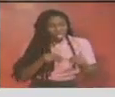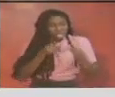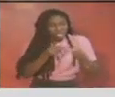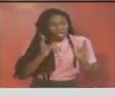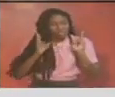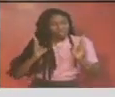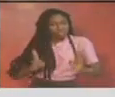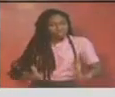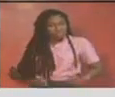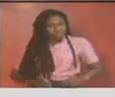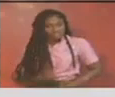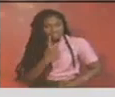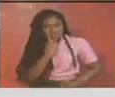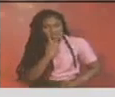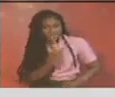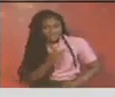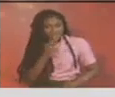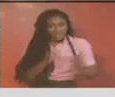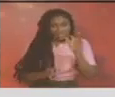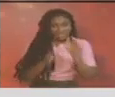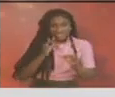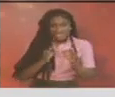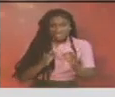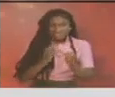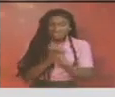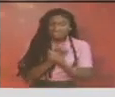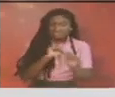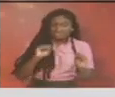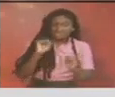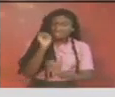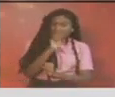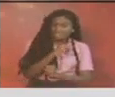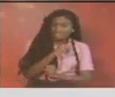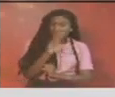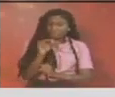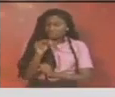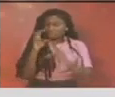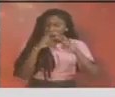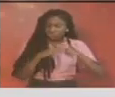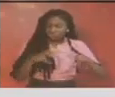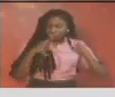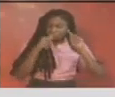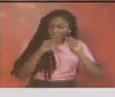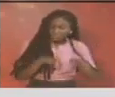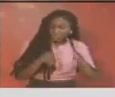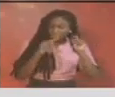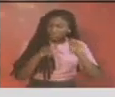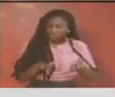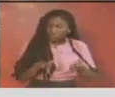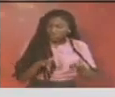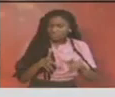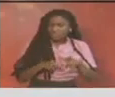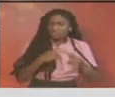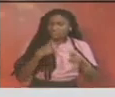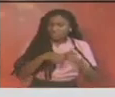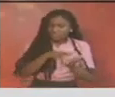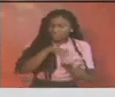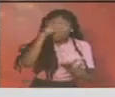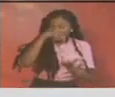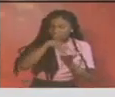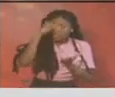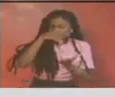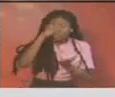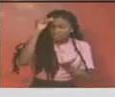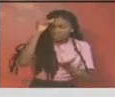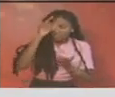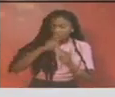and efficacy. Regulators then take that information and they would be assessing benefit risk based on